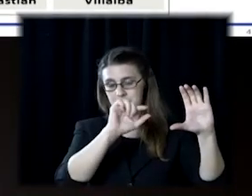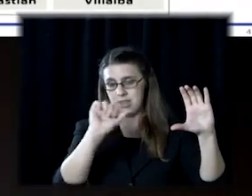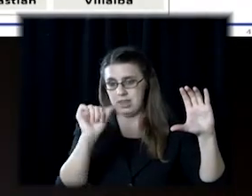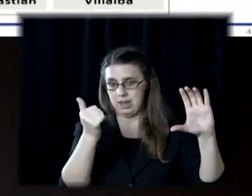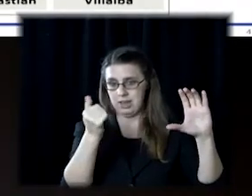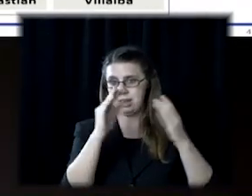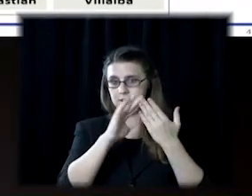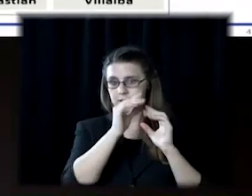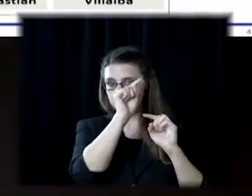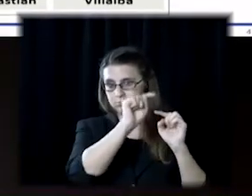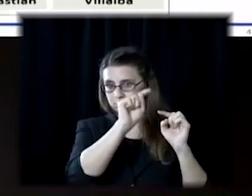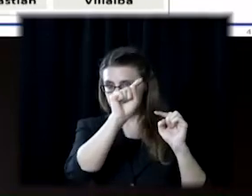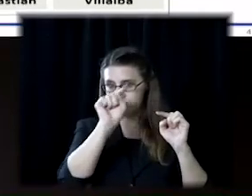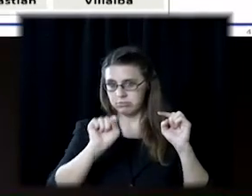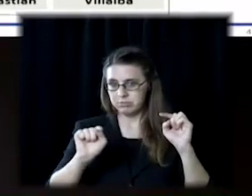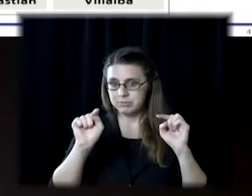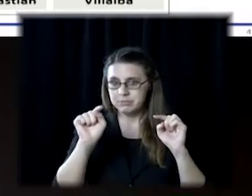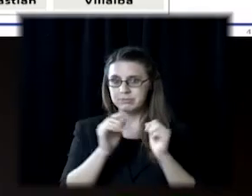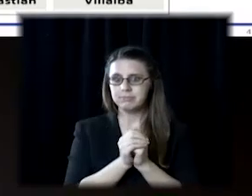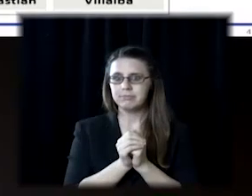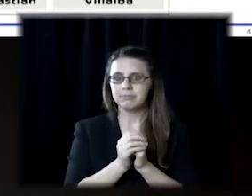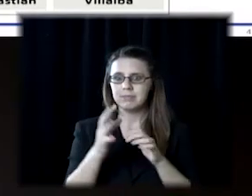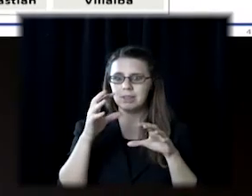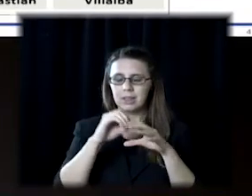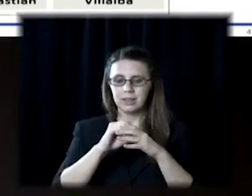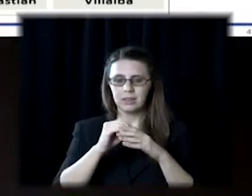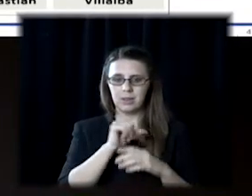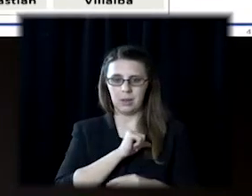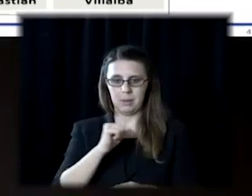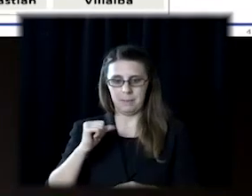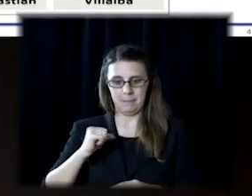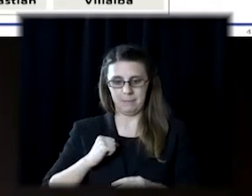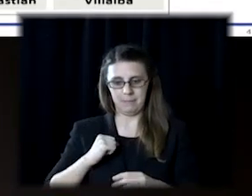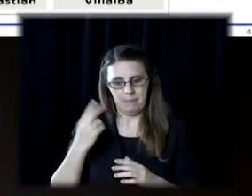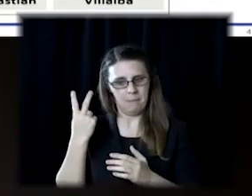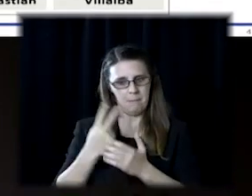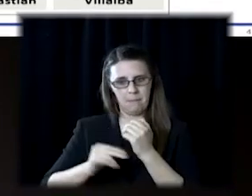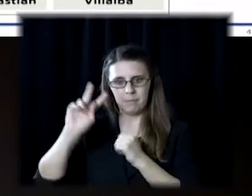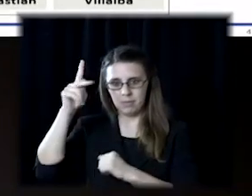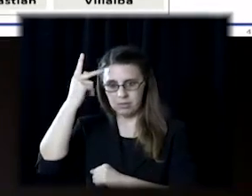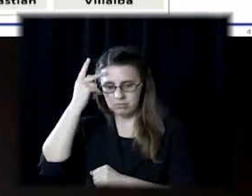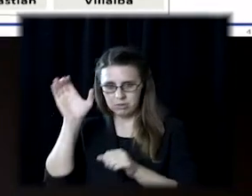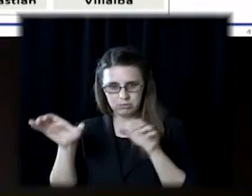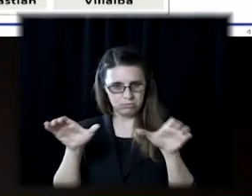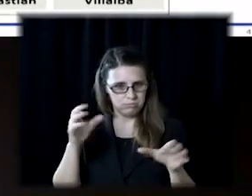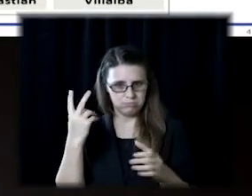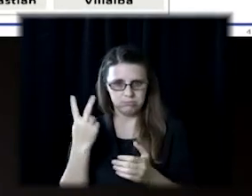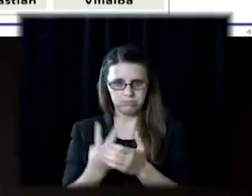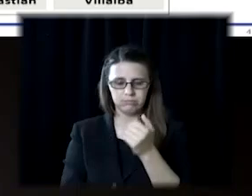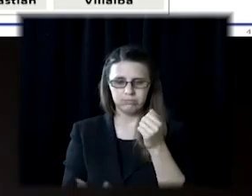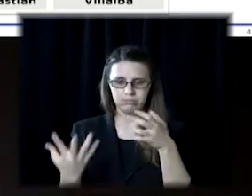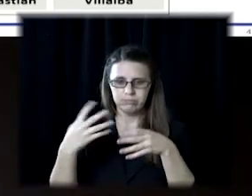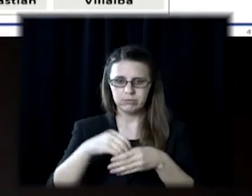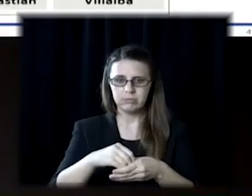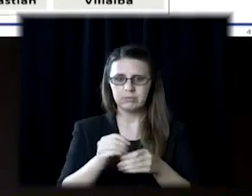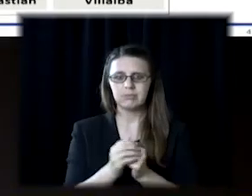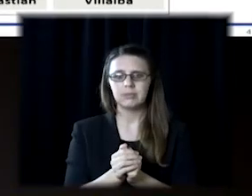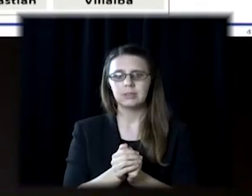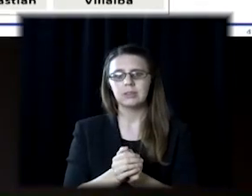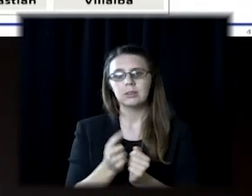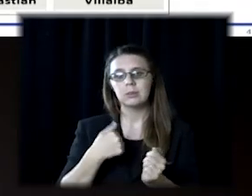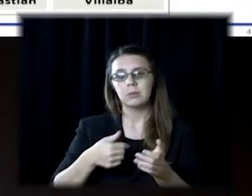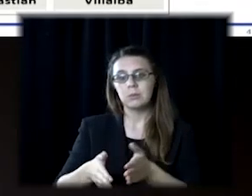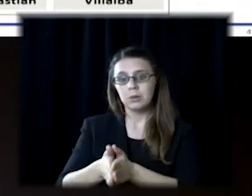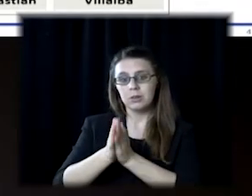municipalities, therein including towns led by mayors of both political parties, for which we will request that the governor of Puerto Rico submit